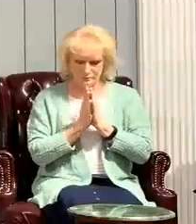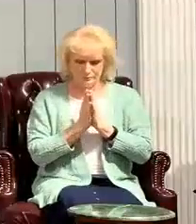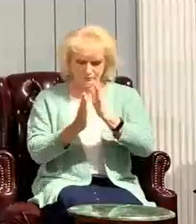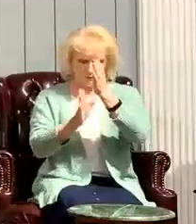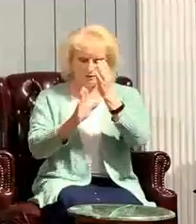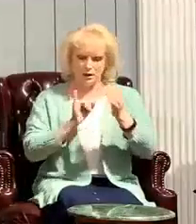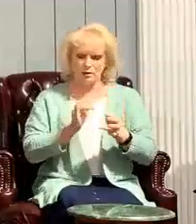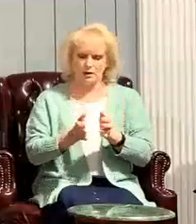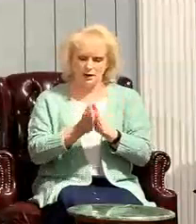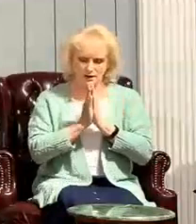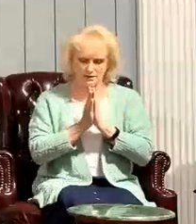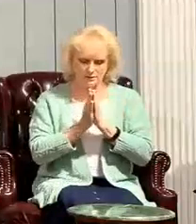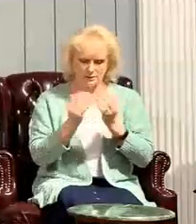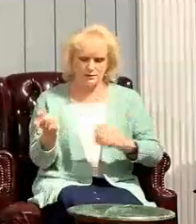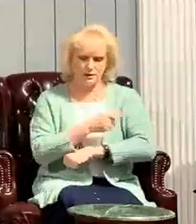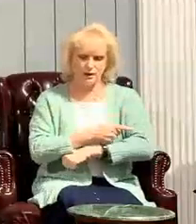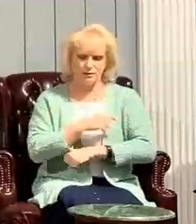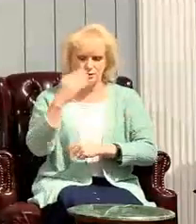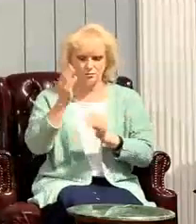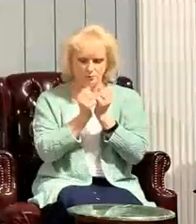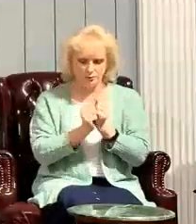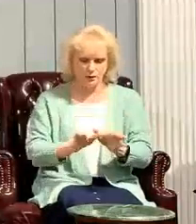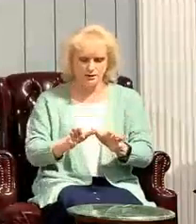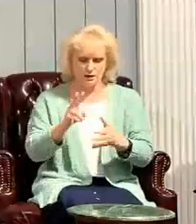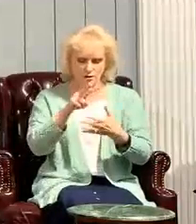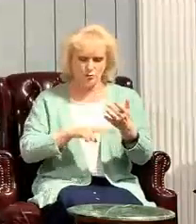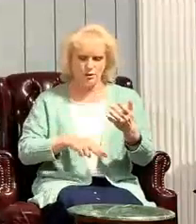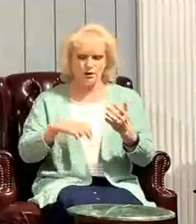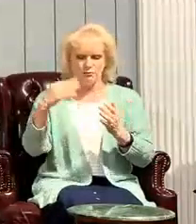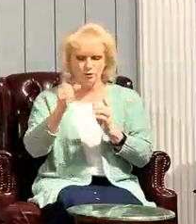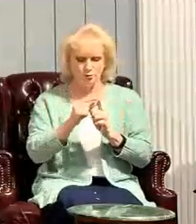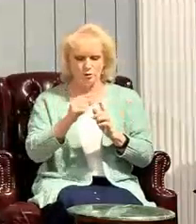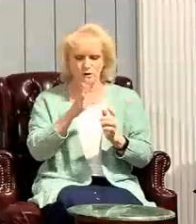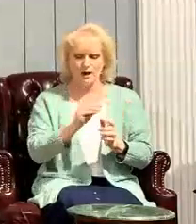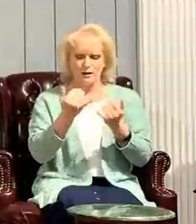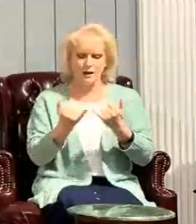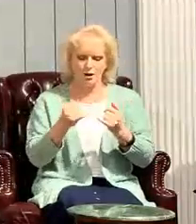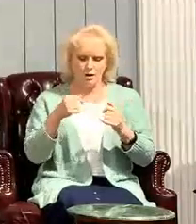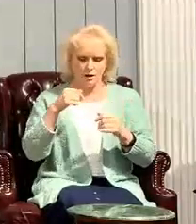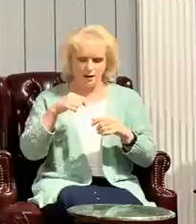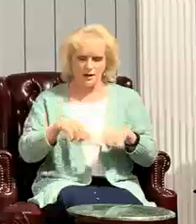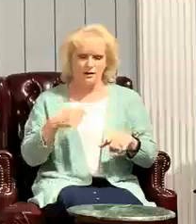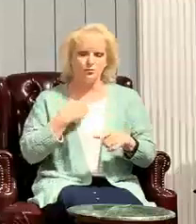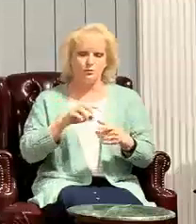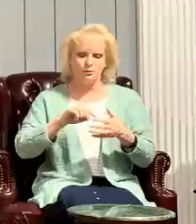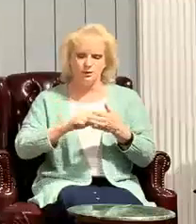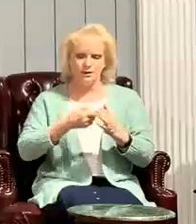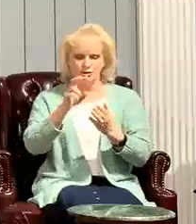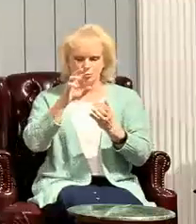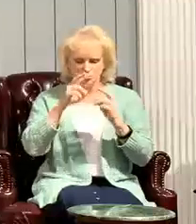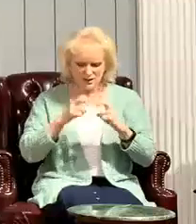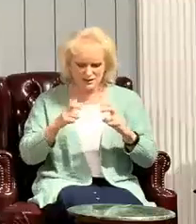Father, I want to ask you today that you will bless the reading of your word. And now, Lord, as we begin to examine this passage of Scripture, try to see if we